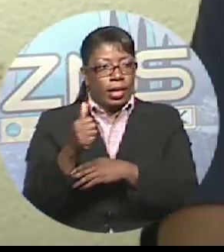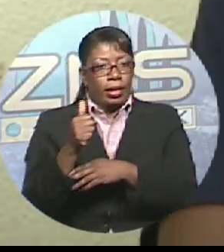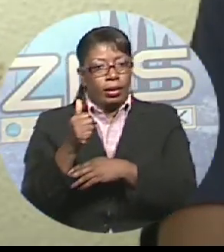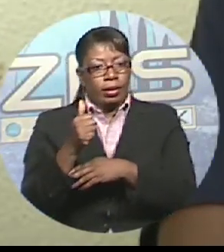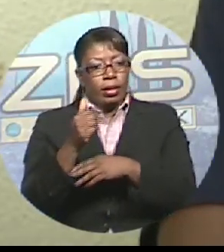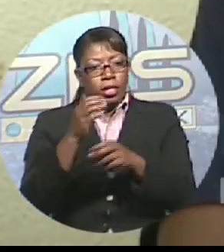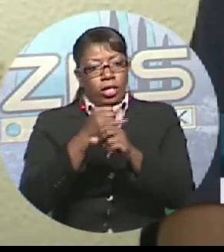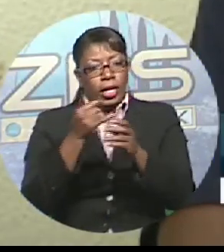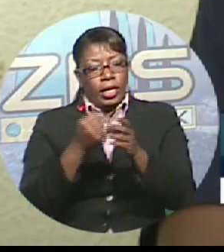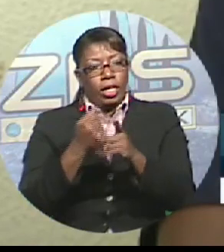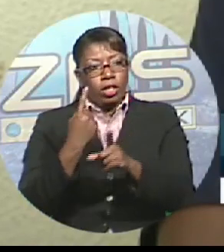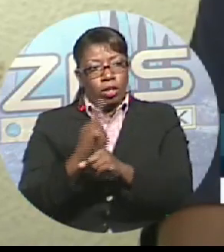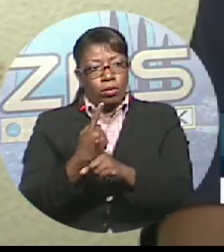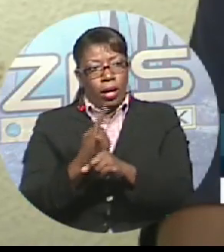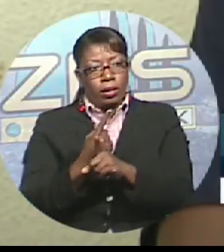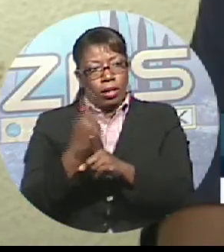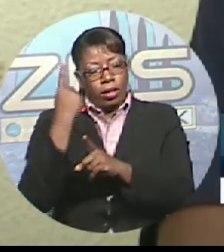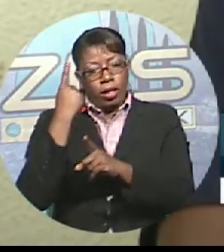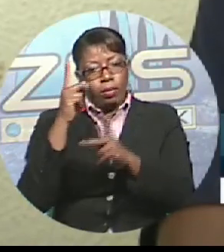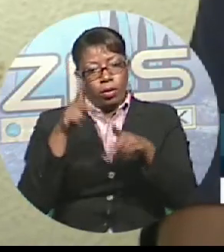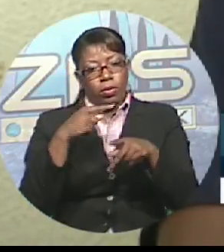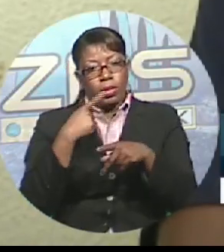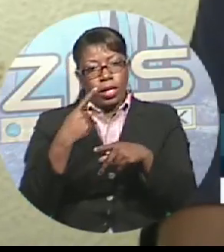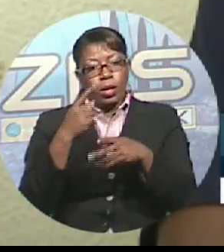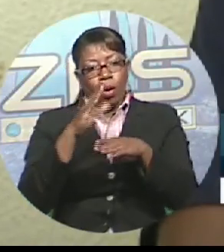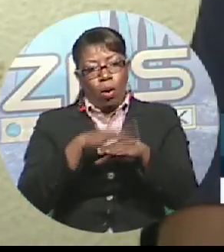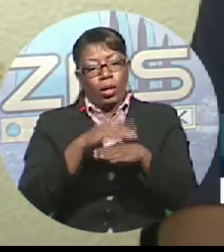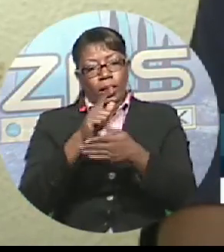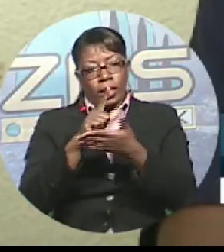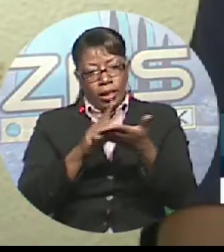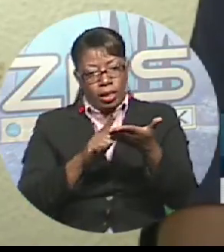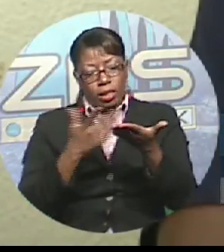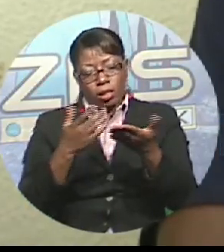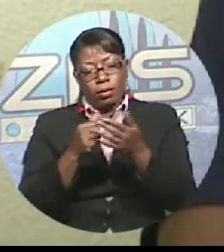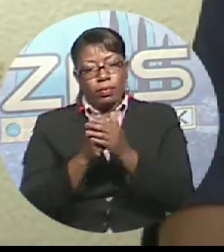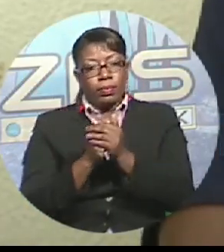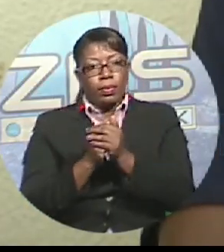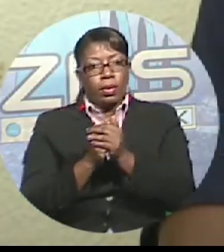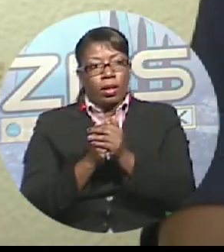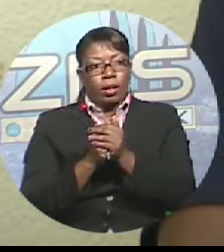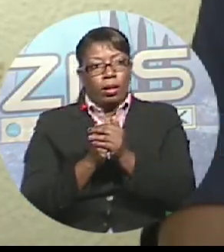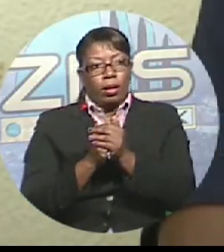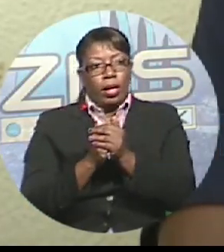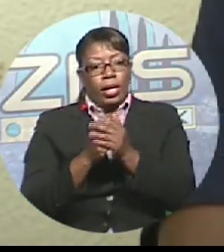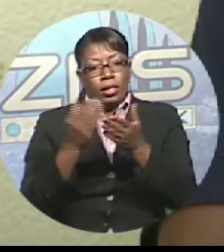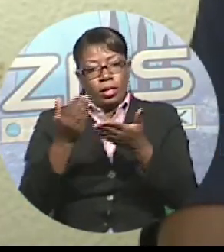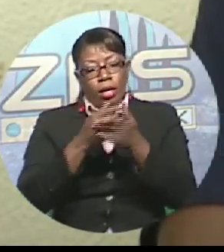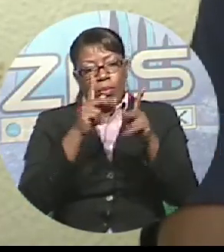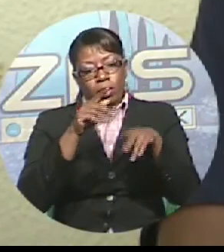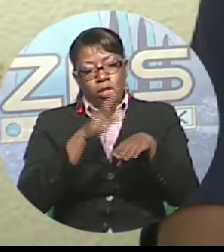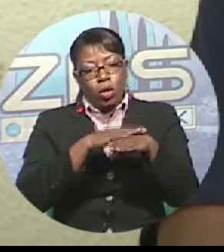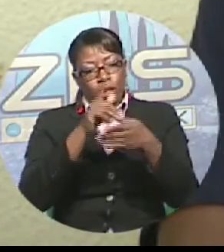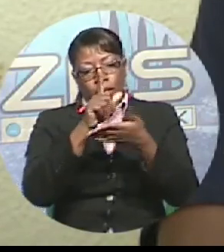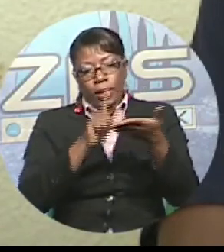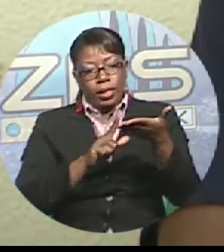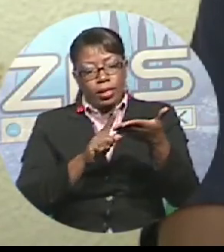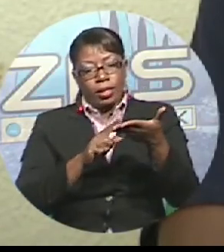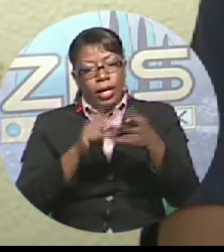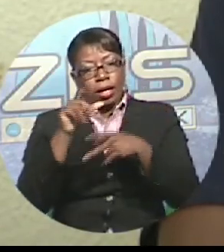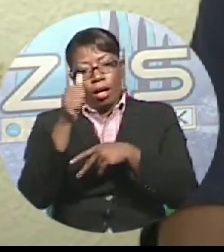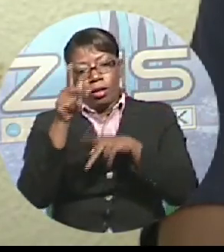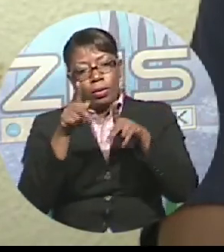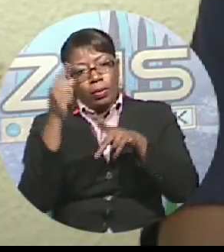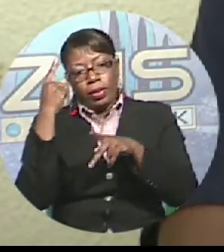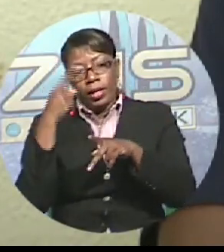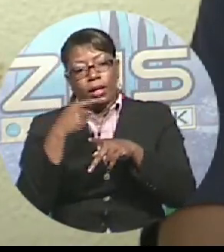I'm sure there are going to be people who think that they should have been on the list, and there are persons that may be on the list that people think that ought not be. But I would like to advise, as always the